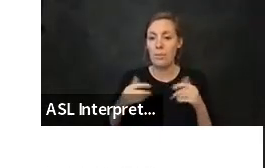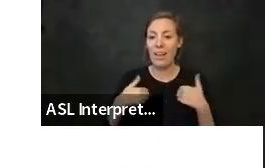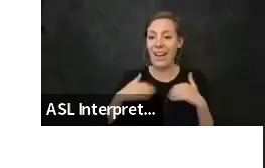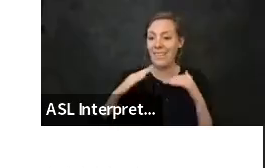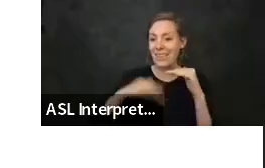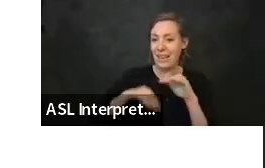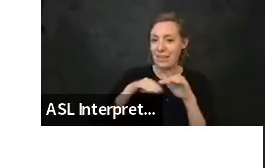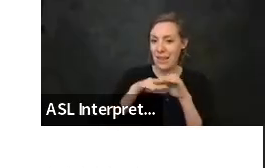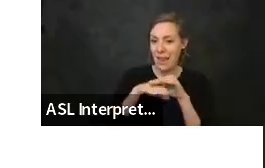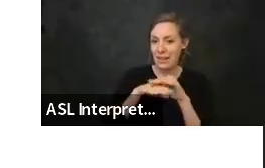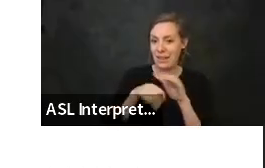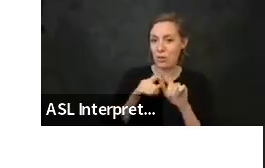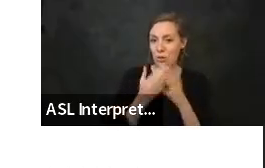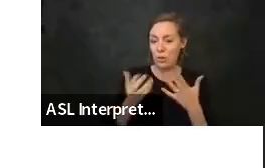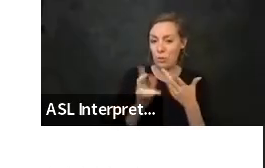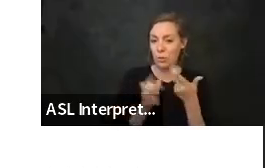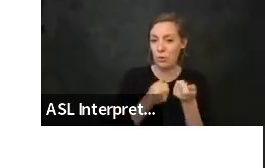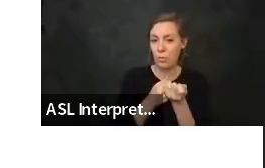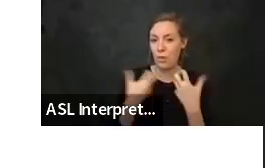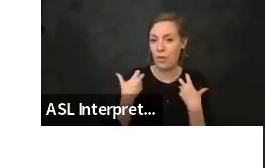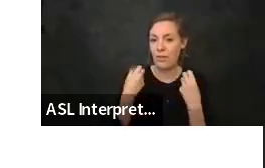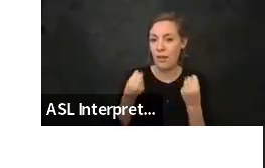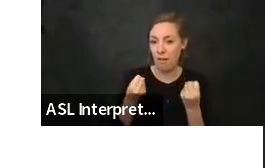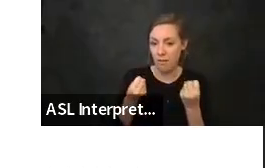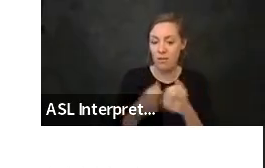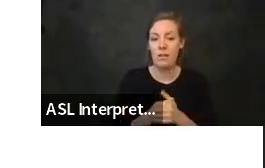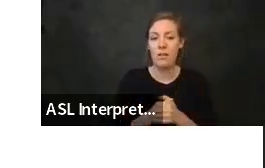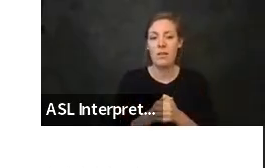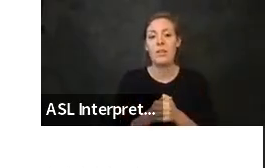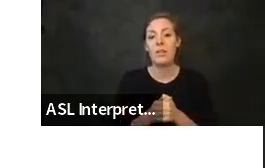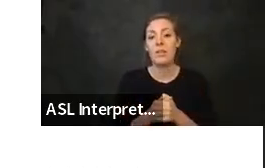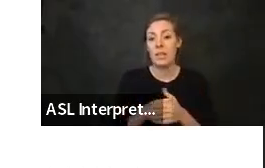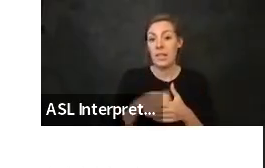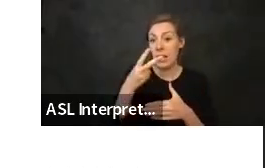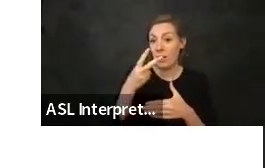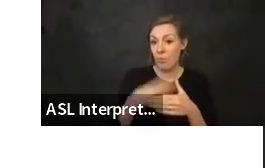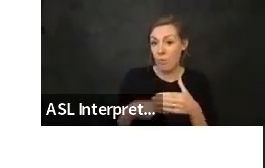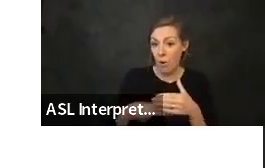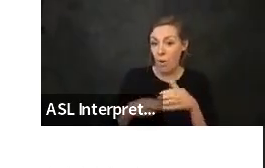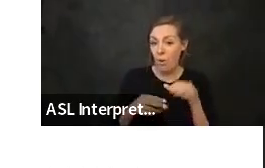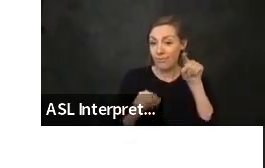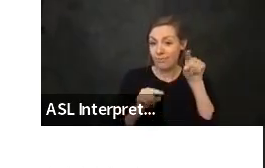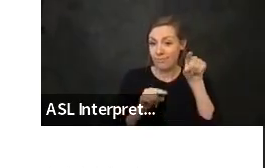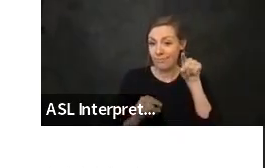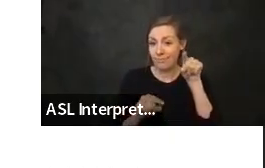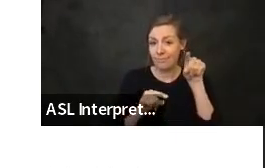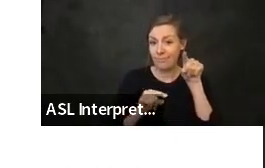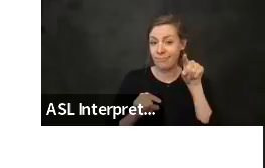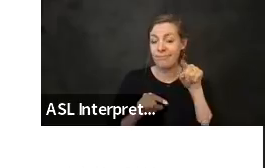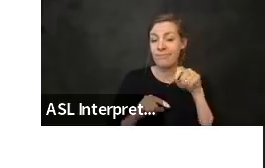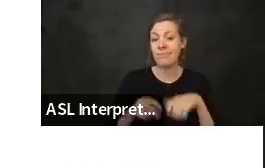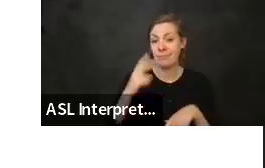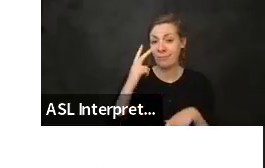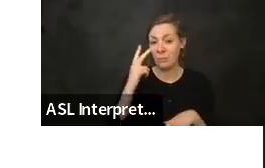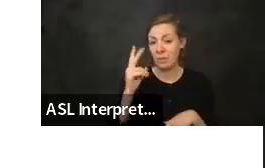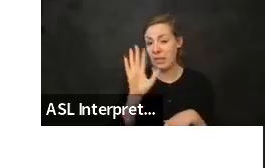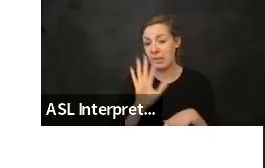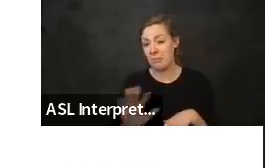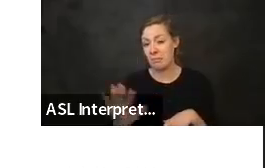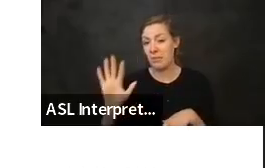to resources to support their health and well-being. In both the overall county and in the lowest quartile, we're seeing